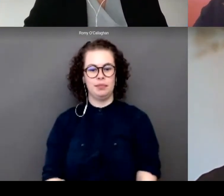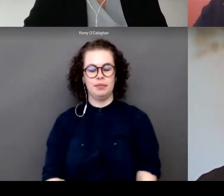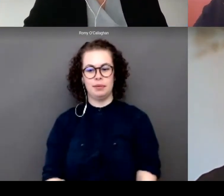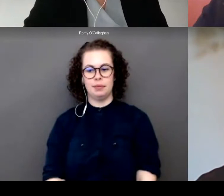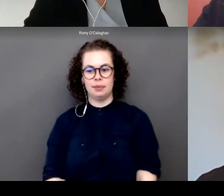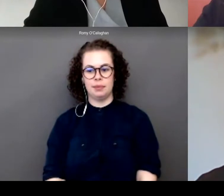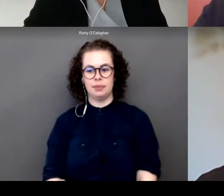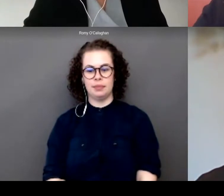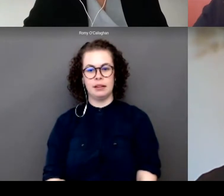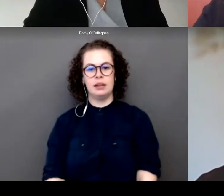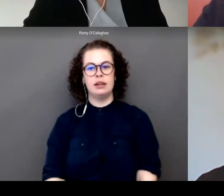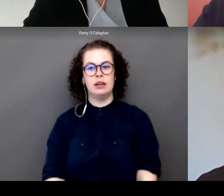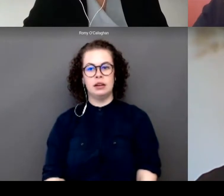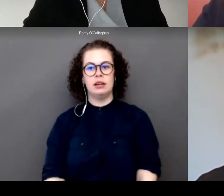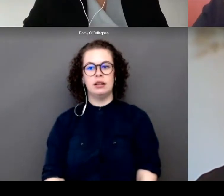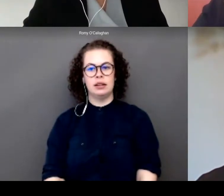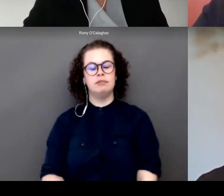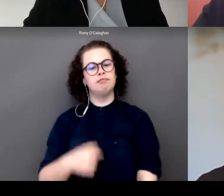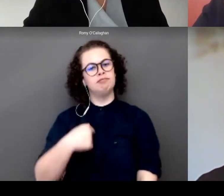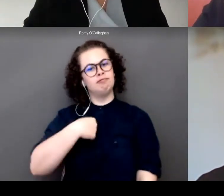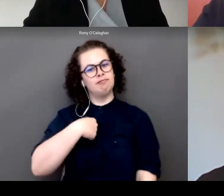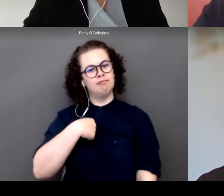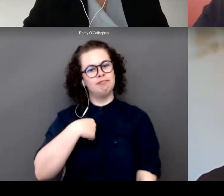Actually, Danielle, I got two questions